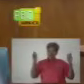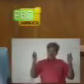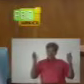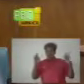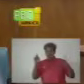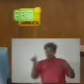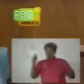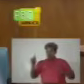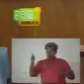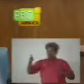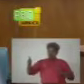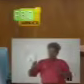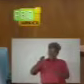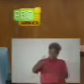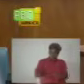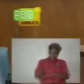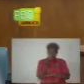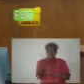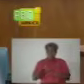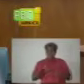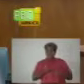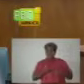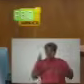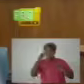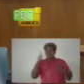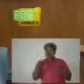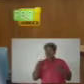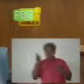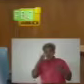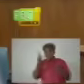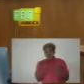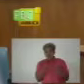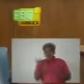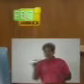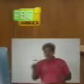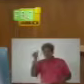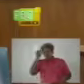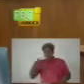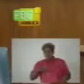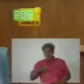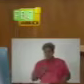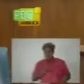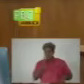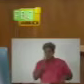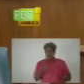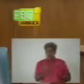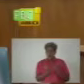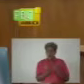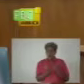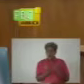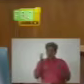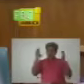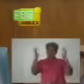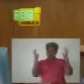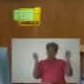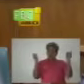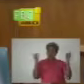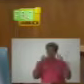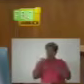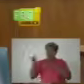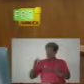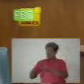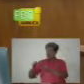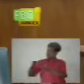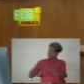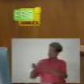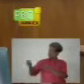to get its night. What I don't disagree, what I don't agree is that a man now who is competing with Carnival in another space can't